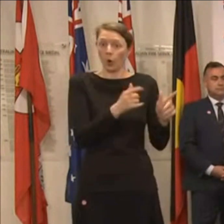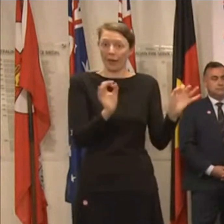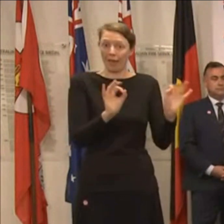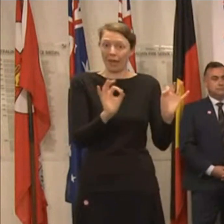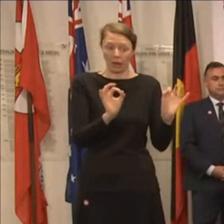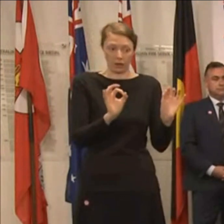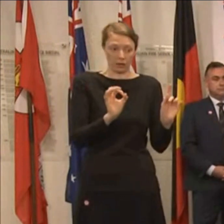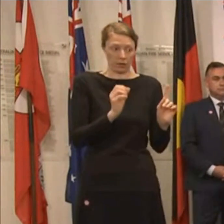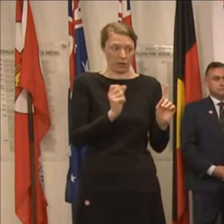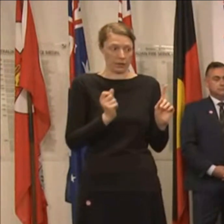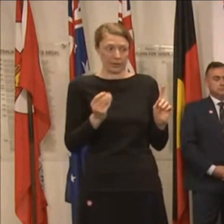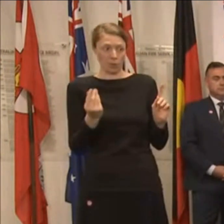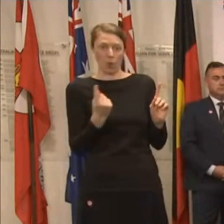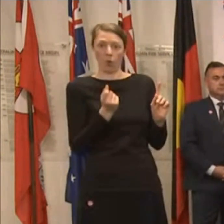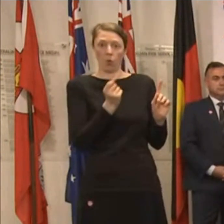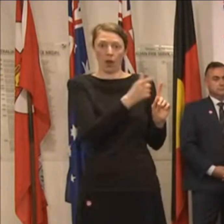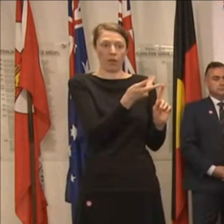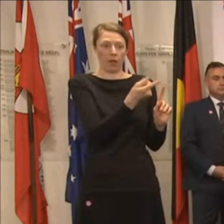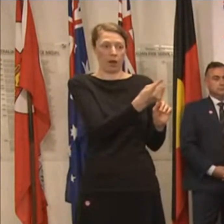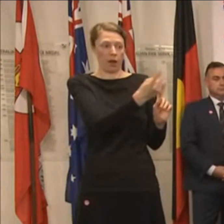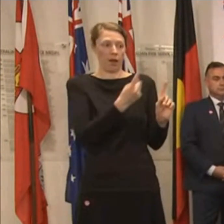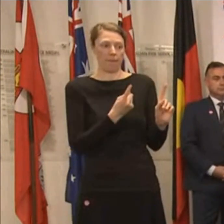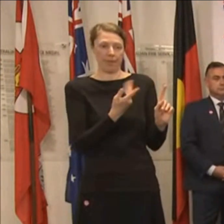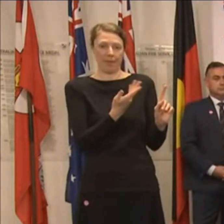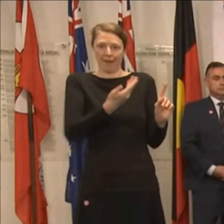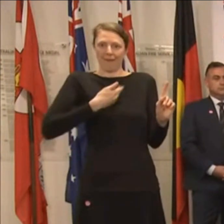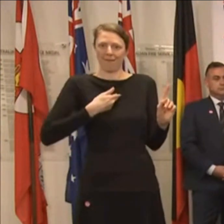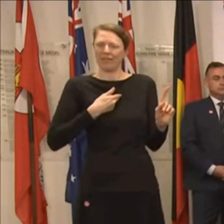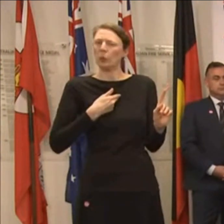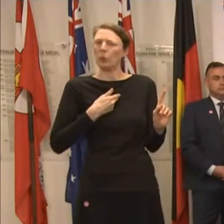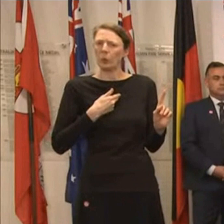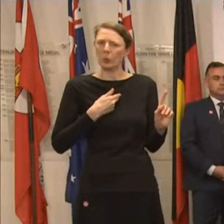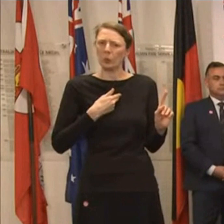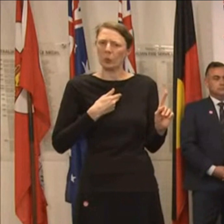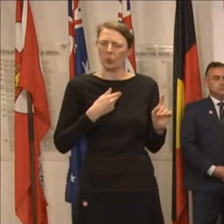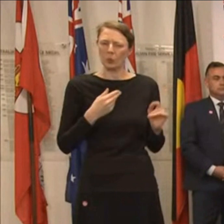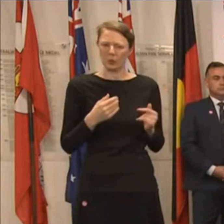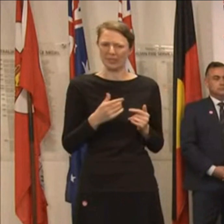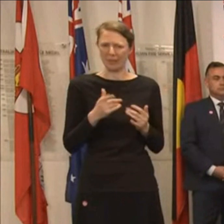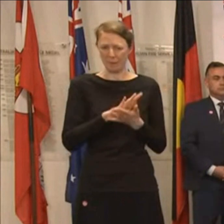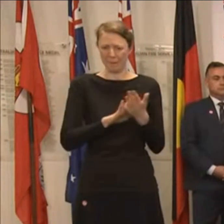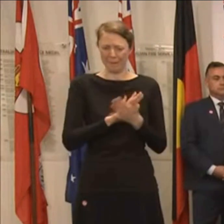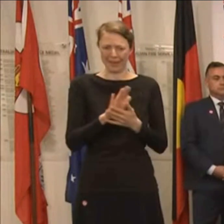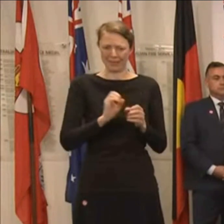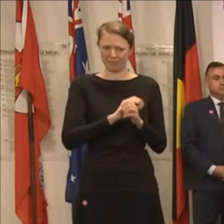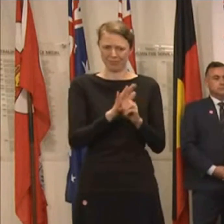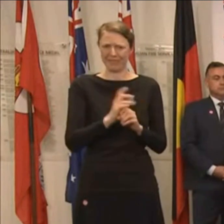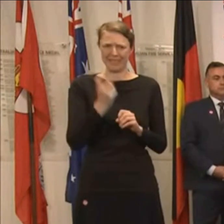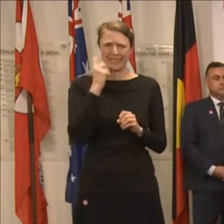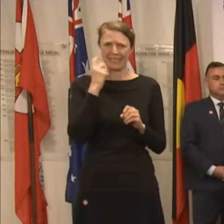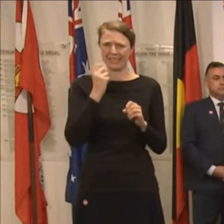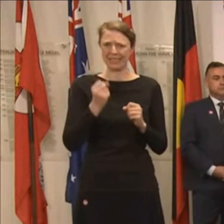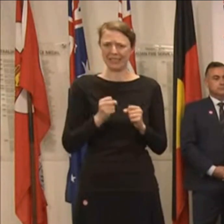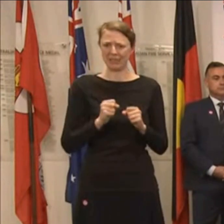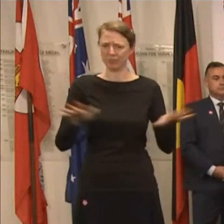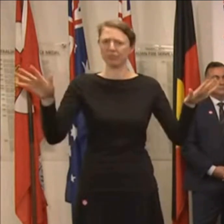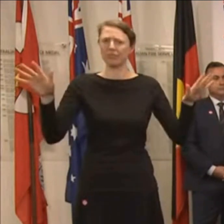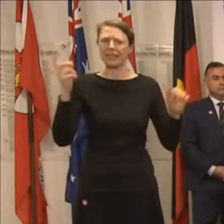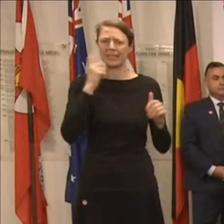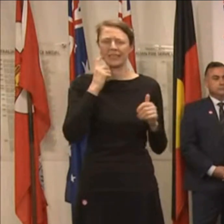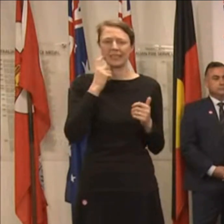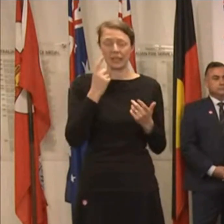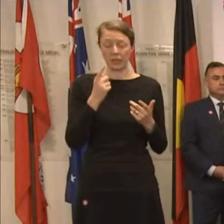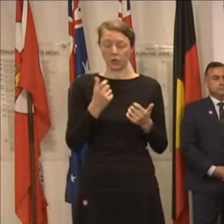normal until there's a vaccine or cure. We don't know when that is, but what we do know is until that time, we have to mitigate the risk. We